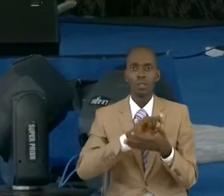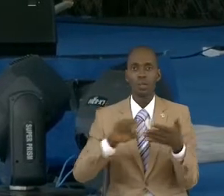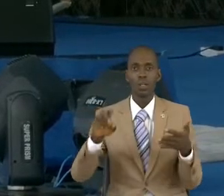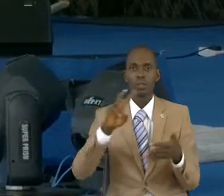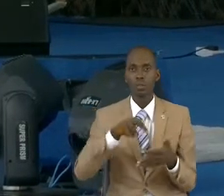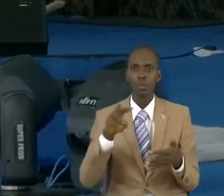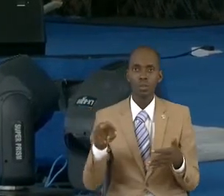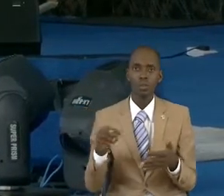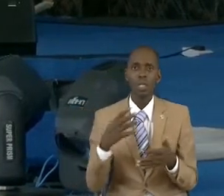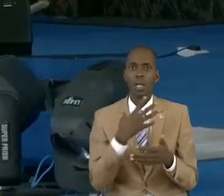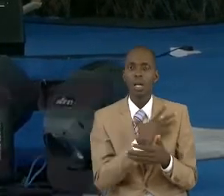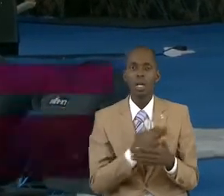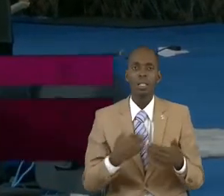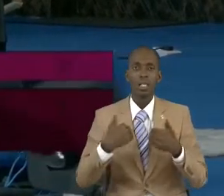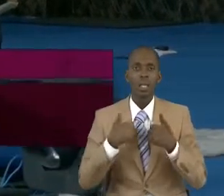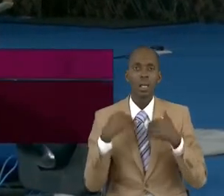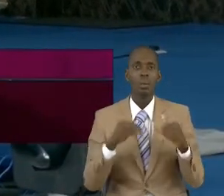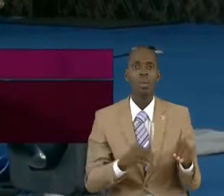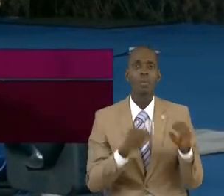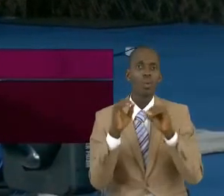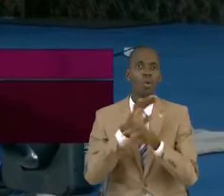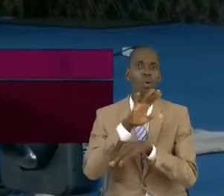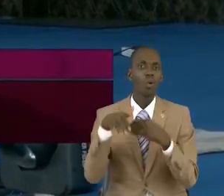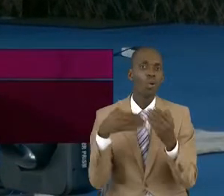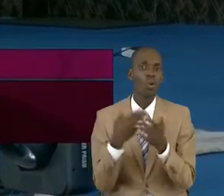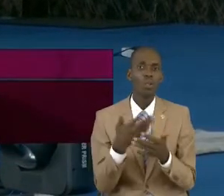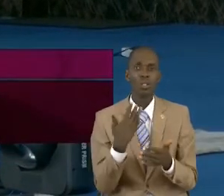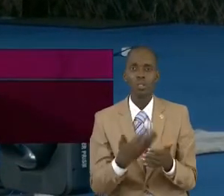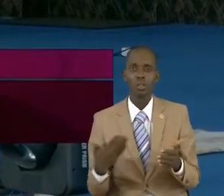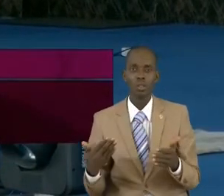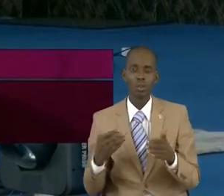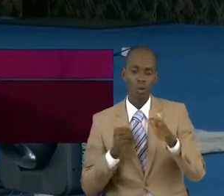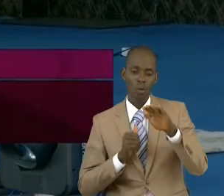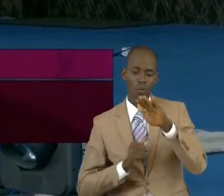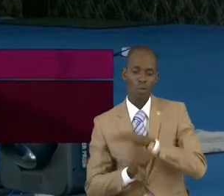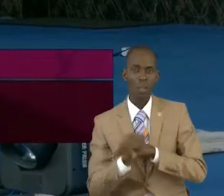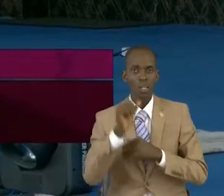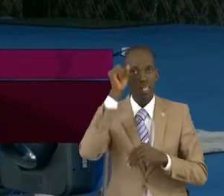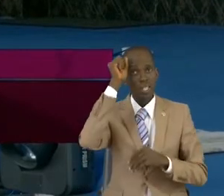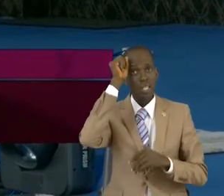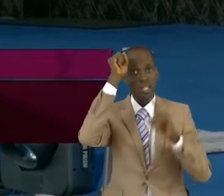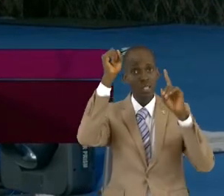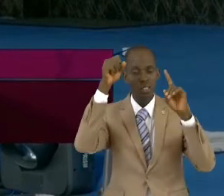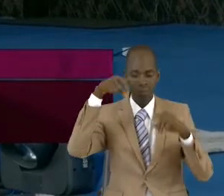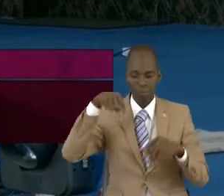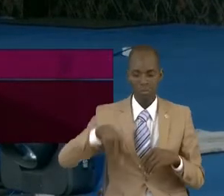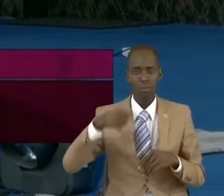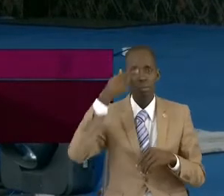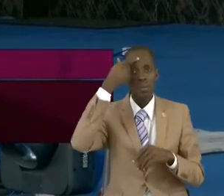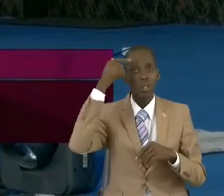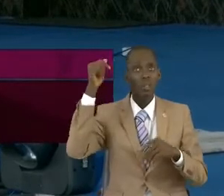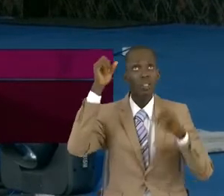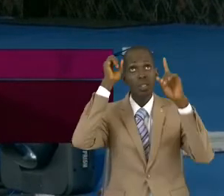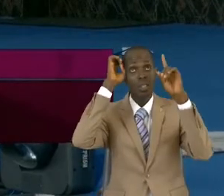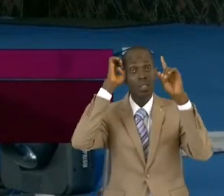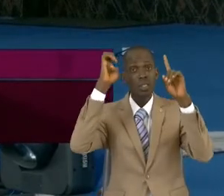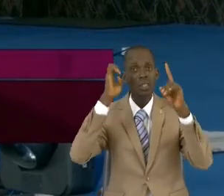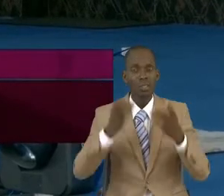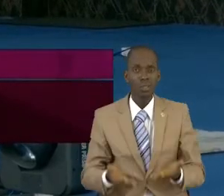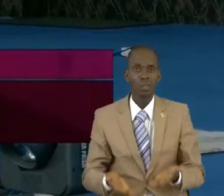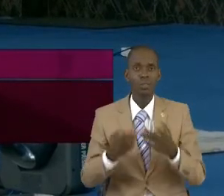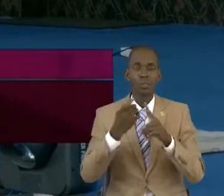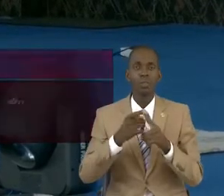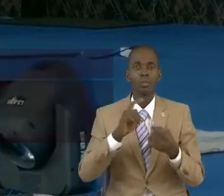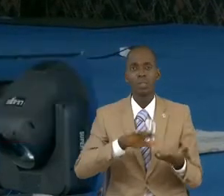all things under his feet, because he rose from the dead, because he's no more in